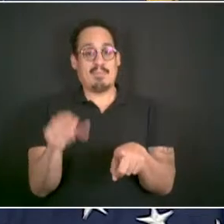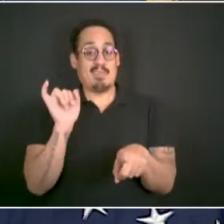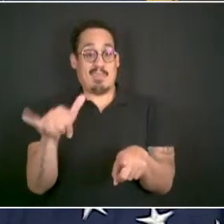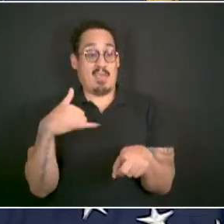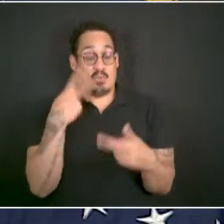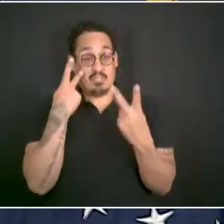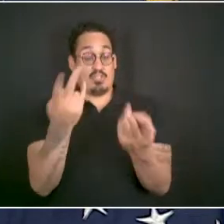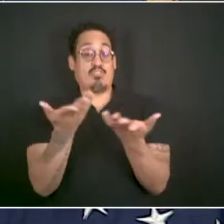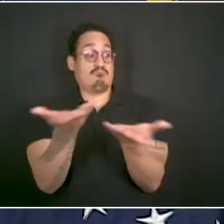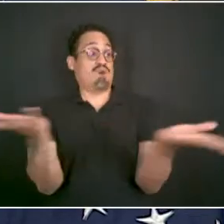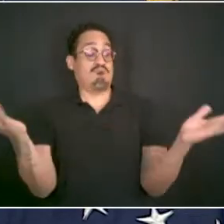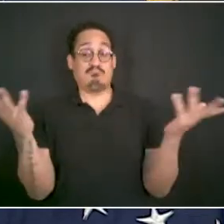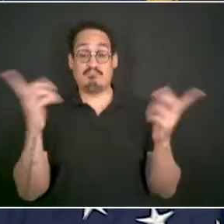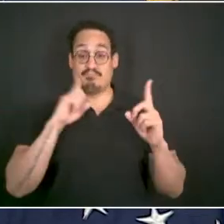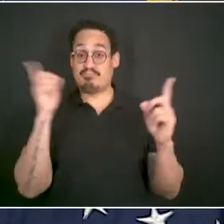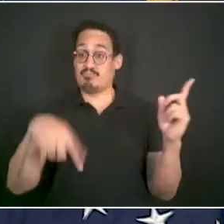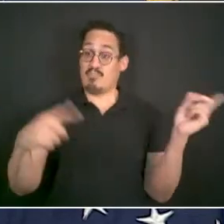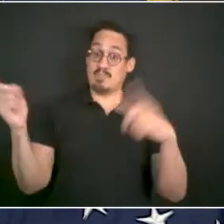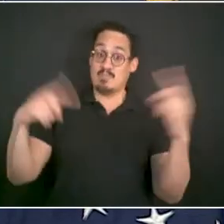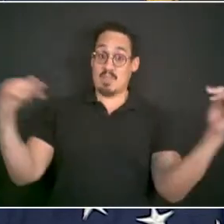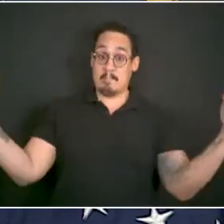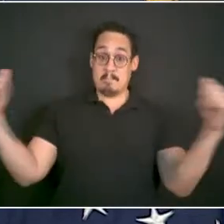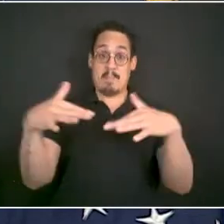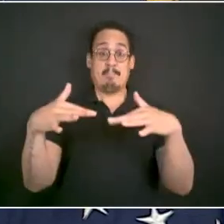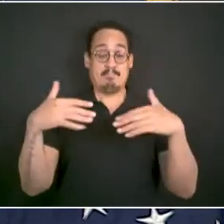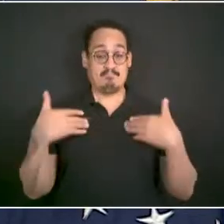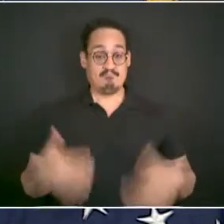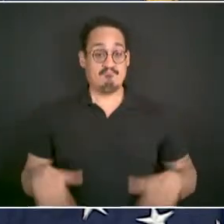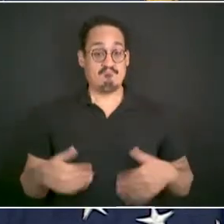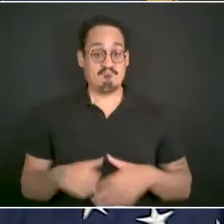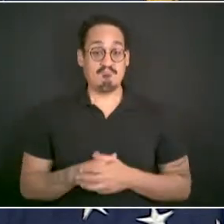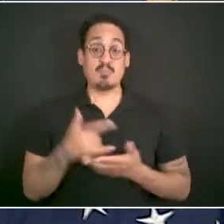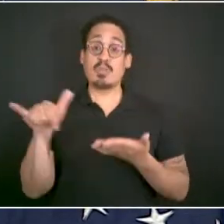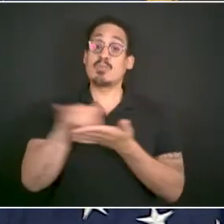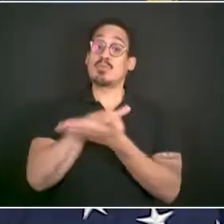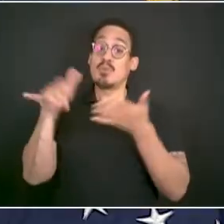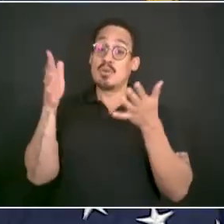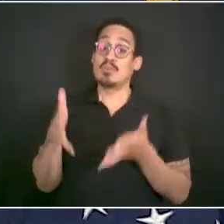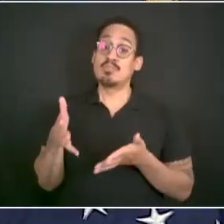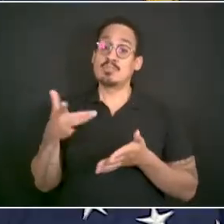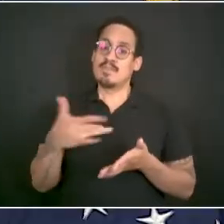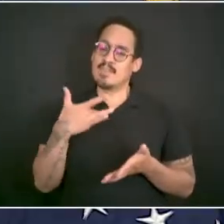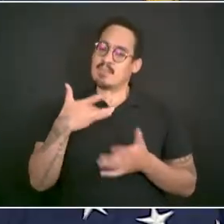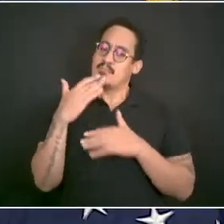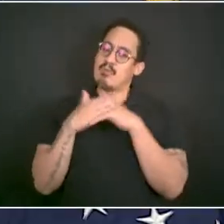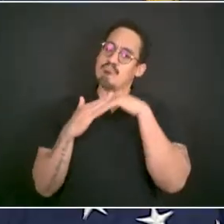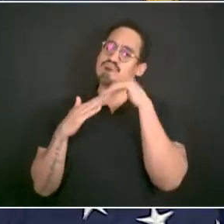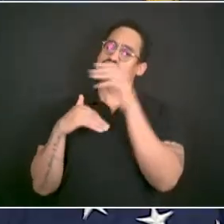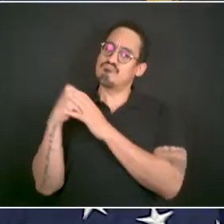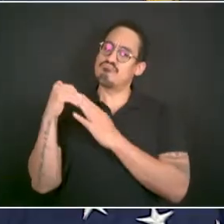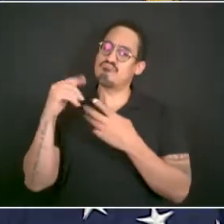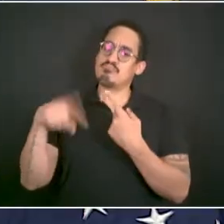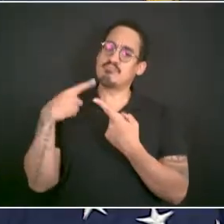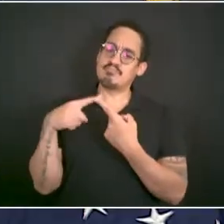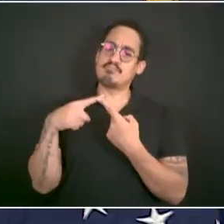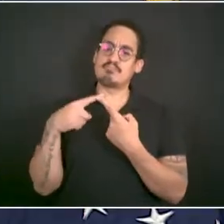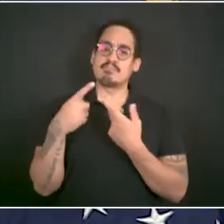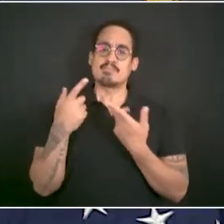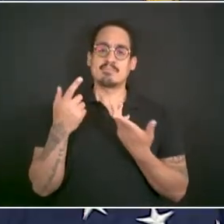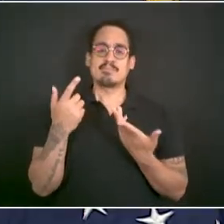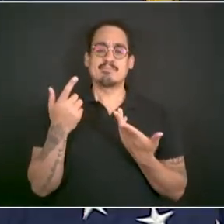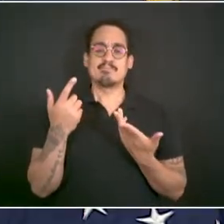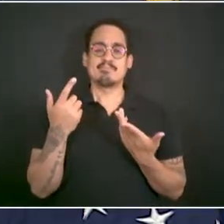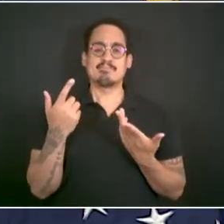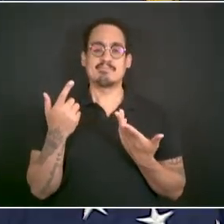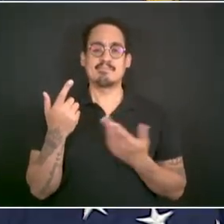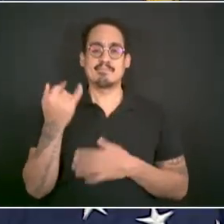saw the deployment. And so what New Yorkers should feel comfortable about is that if